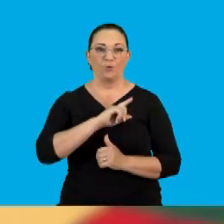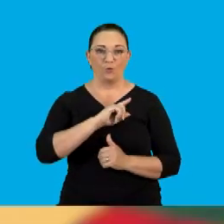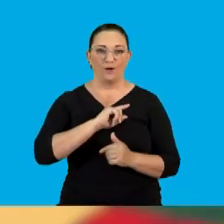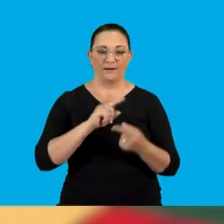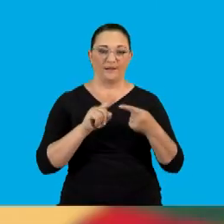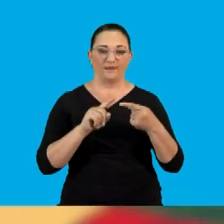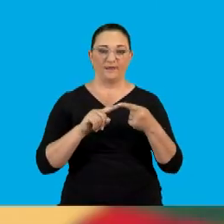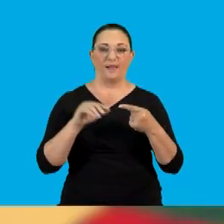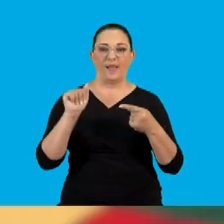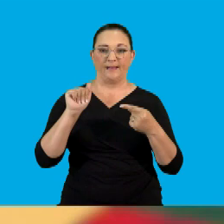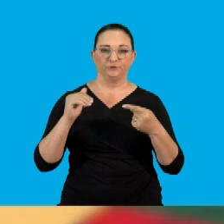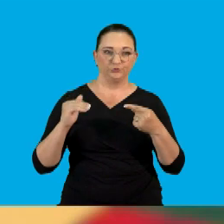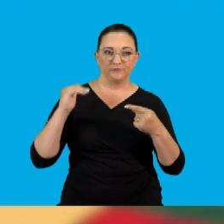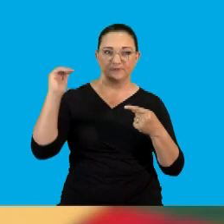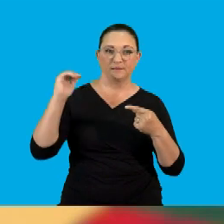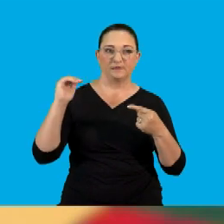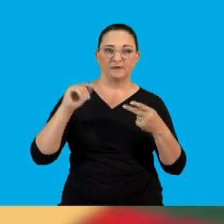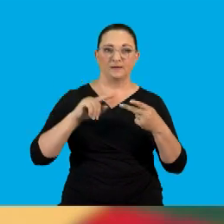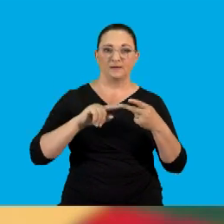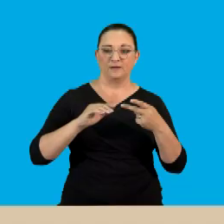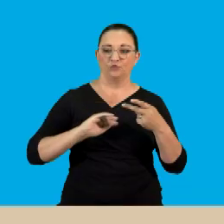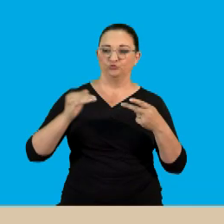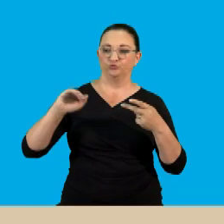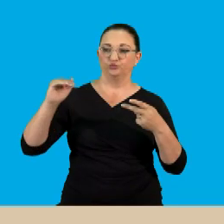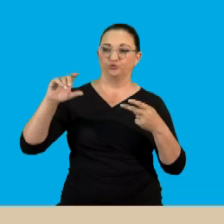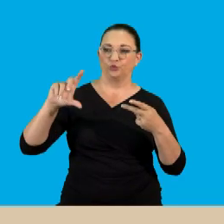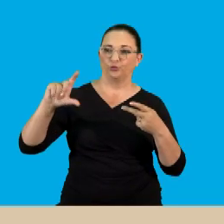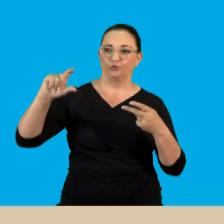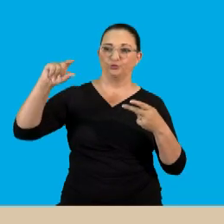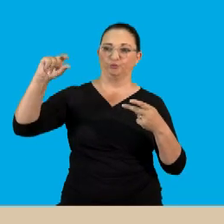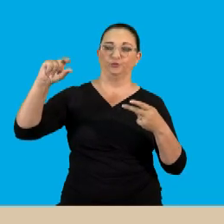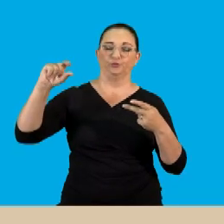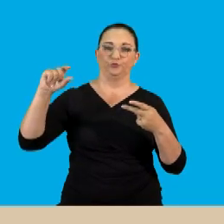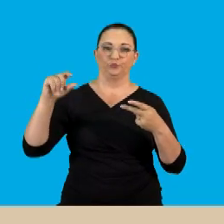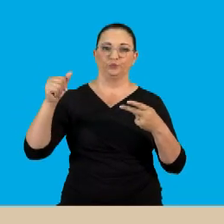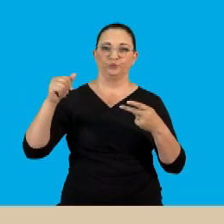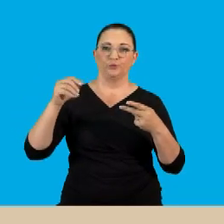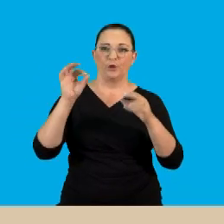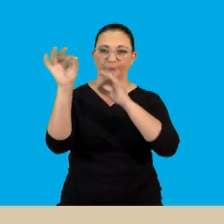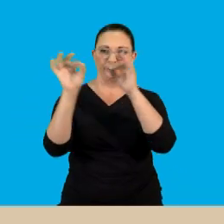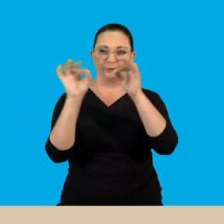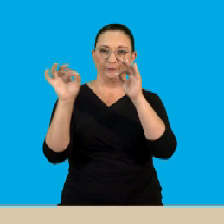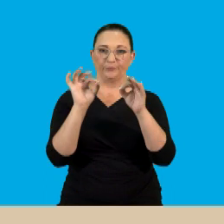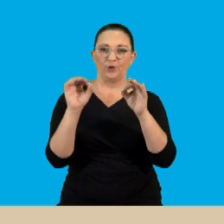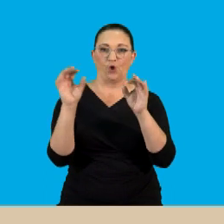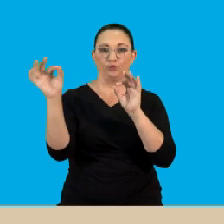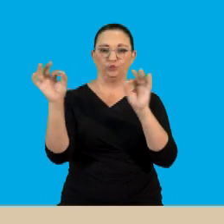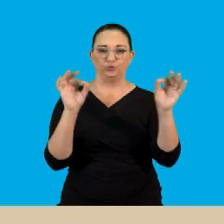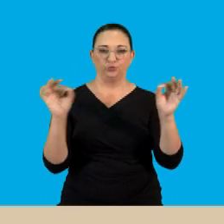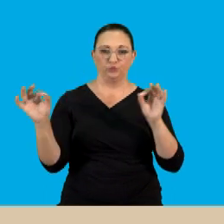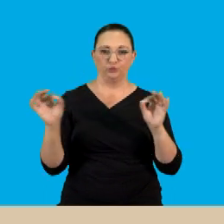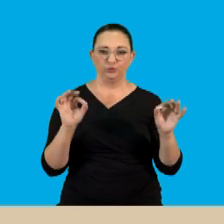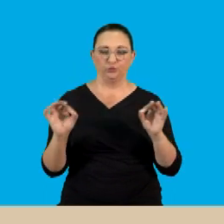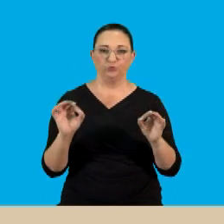becomes low. It becomes low when you increase the altitude, the distance from the surface of the earth also increases, then the density of the